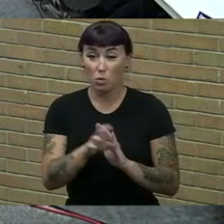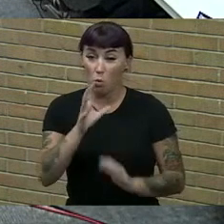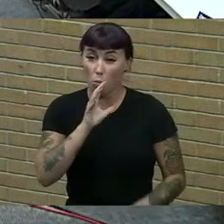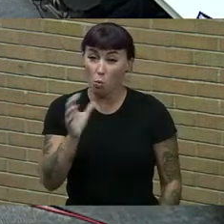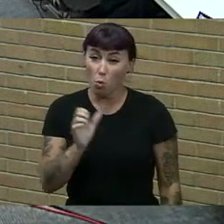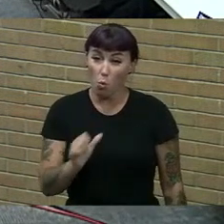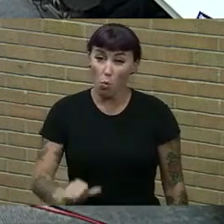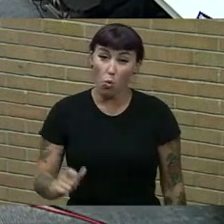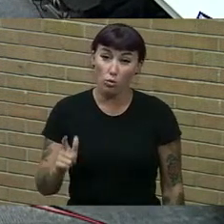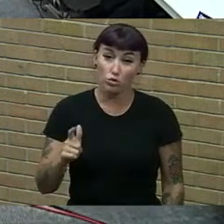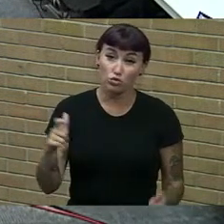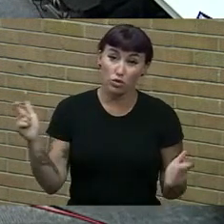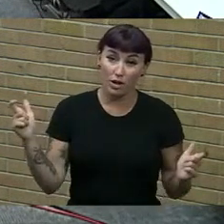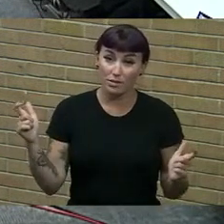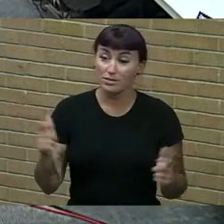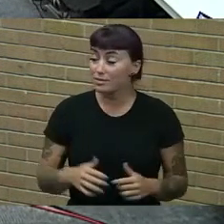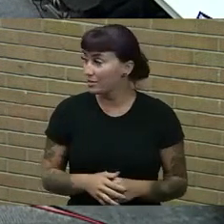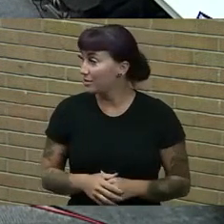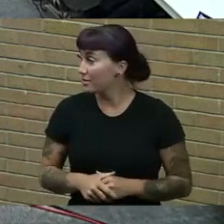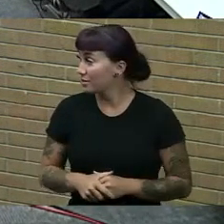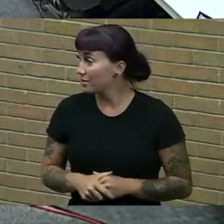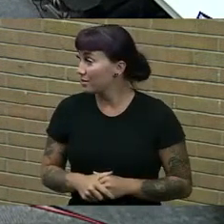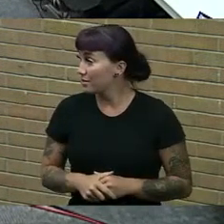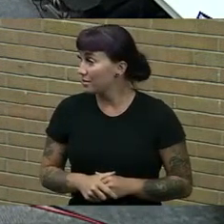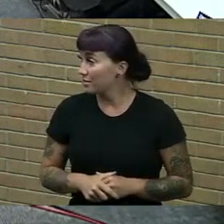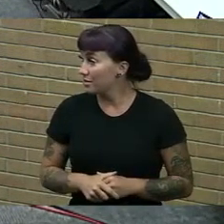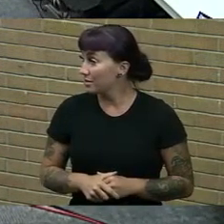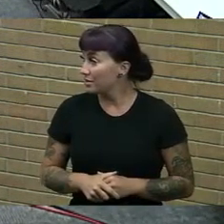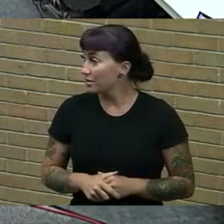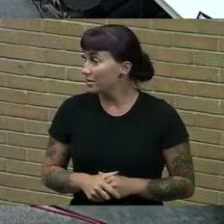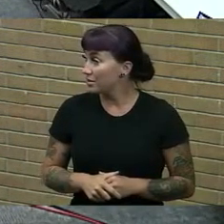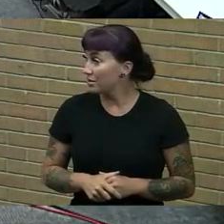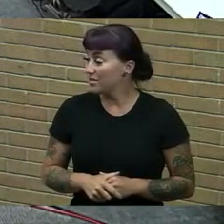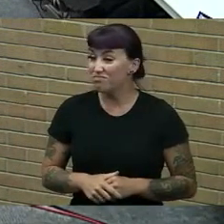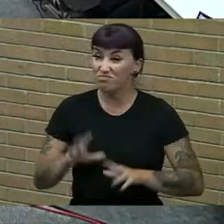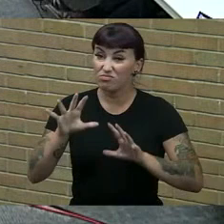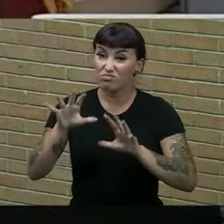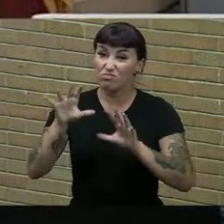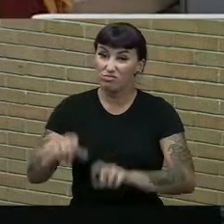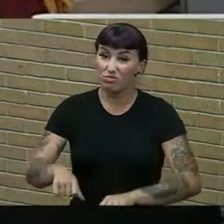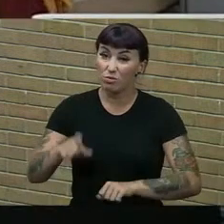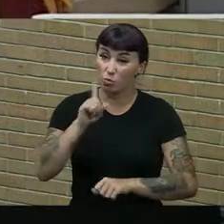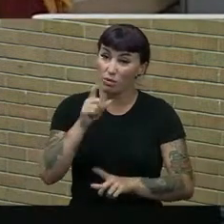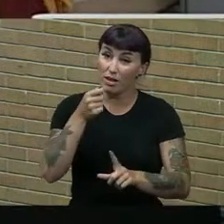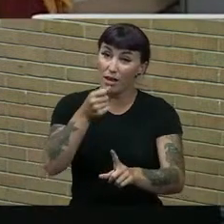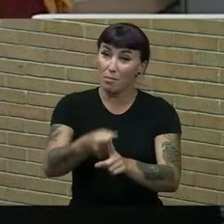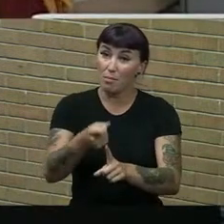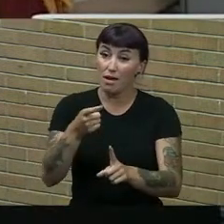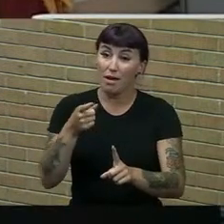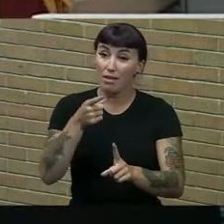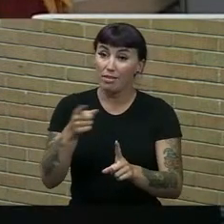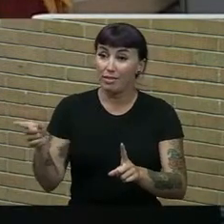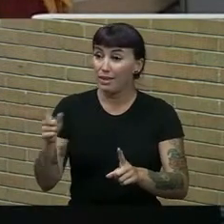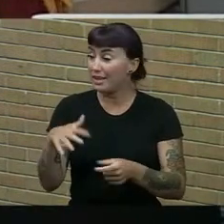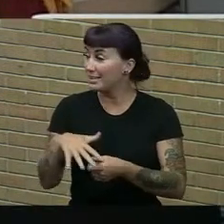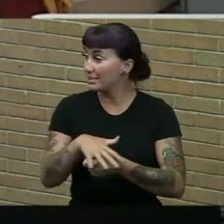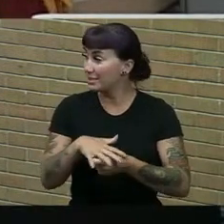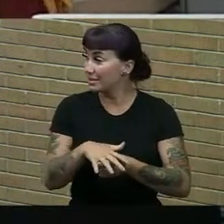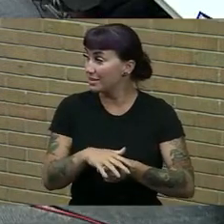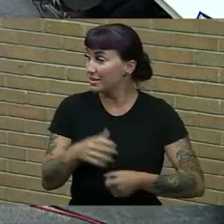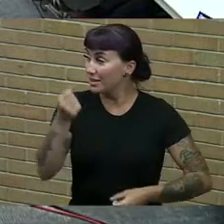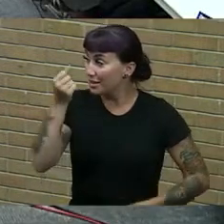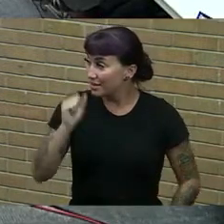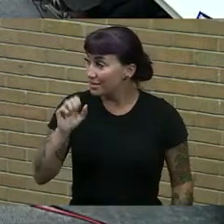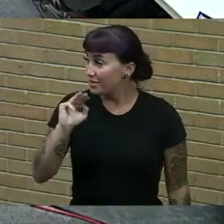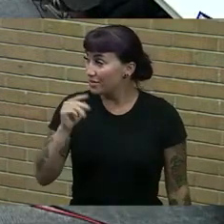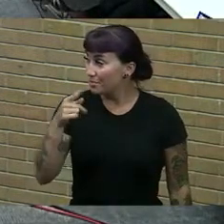old giants. Yes, they and are. Removal are gonna make a big difference in these neighborhoods. Silver maple, silver maple, silver maple,